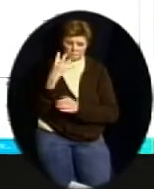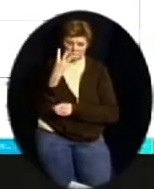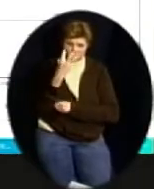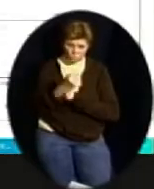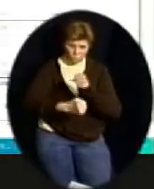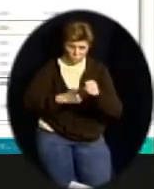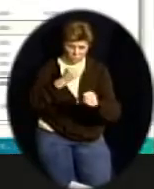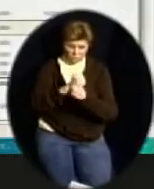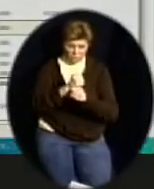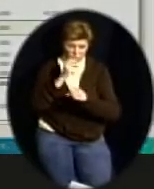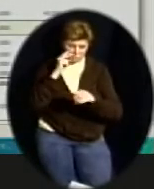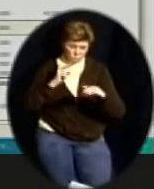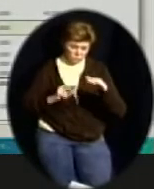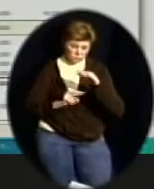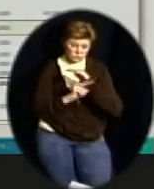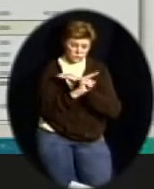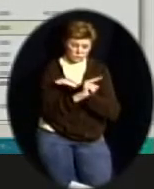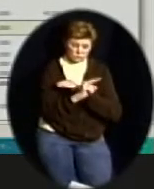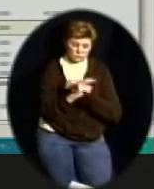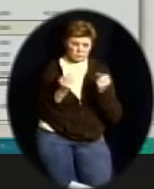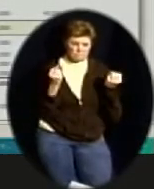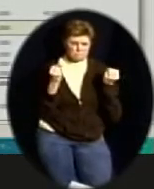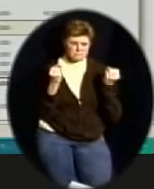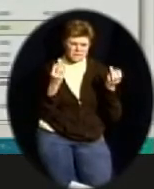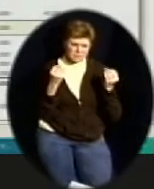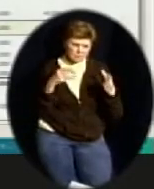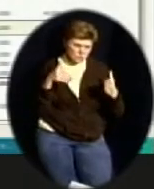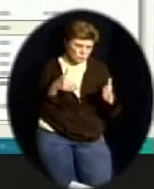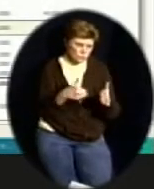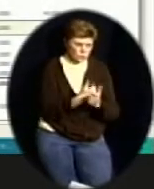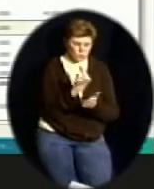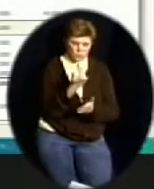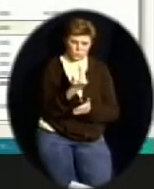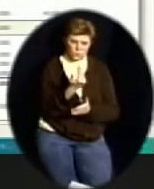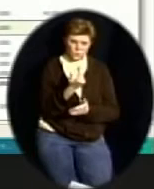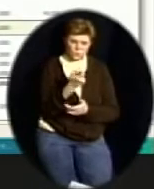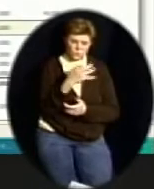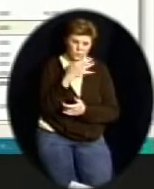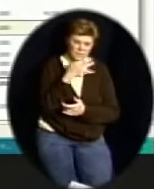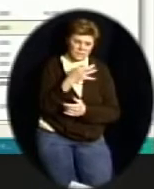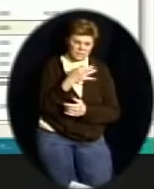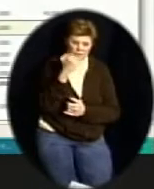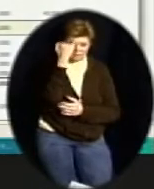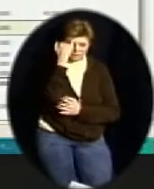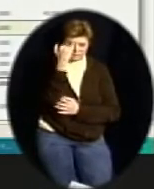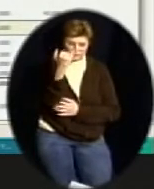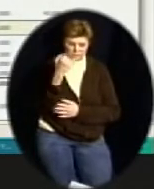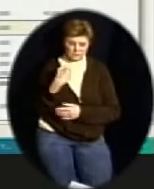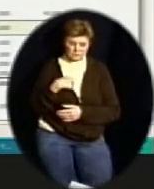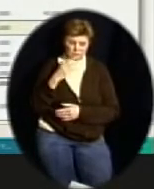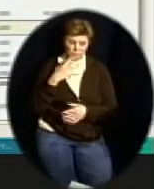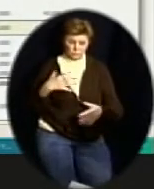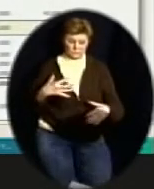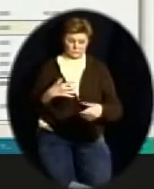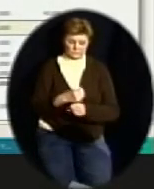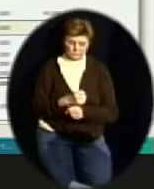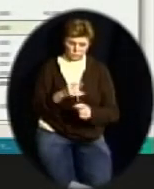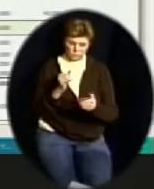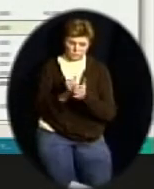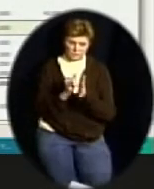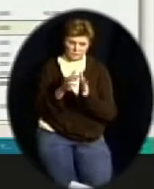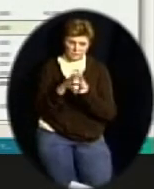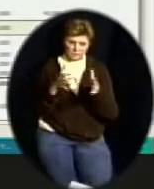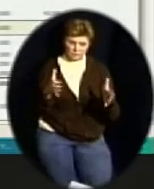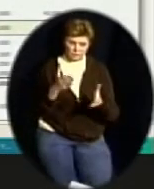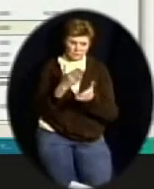an awful lot of details here, and I'm going to even summarize this one even further than what I have earlier, although some would probably question whether I've